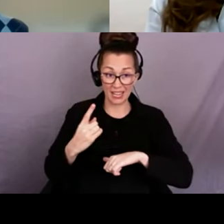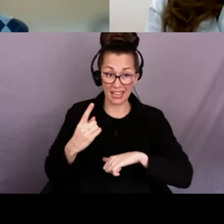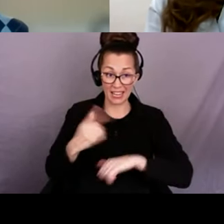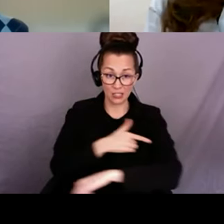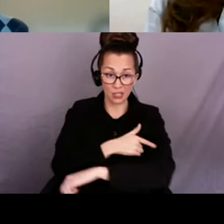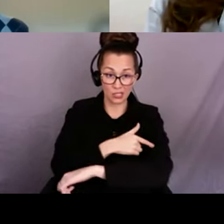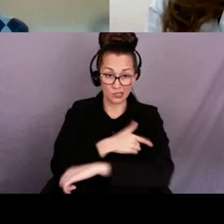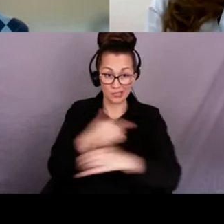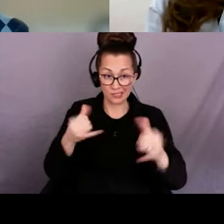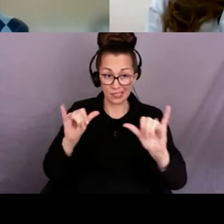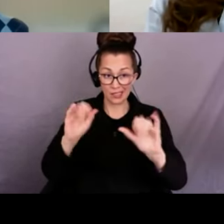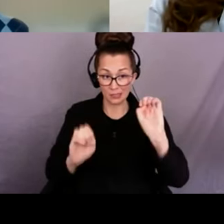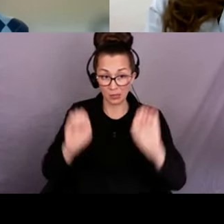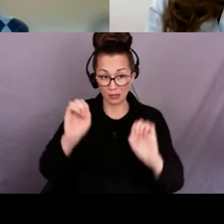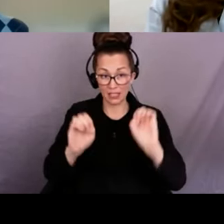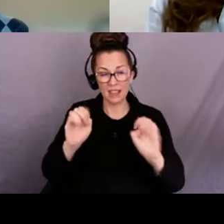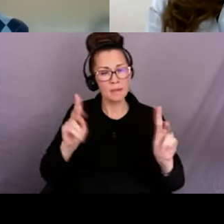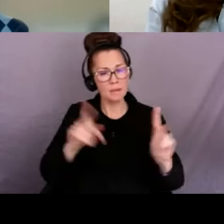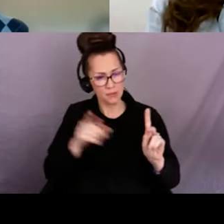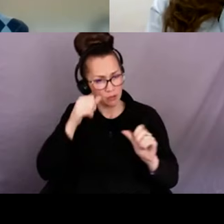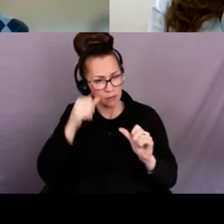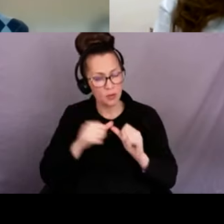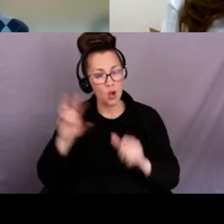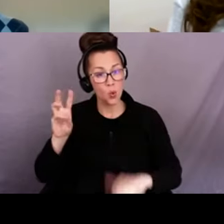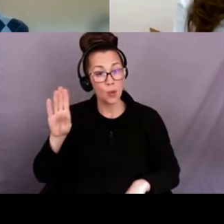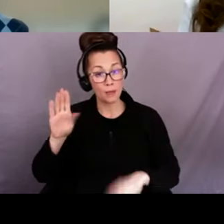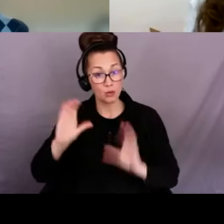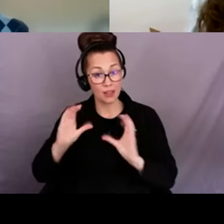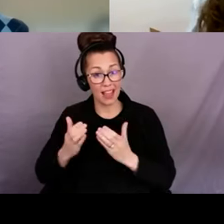injections. Folks may recall that the Willowbrook class were